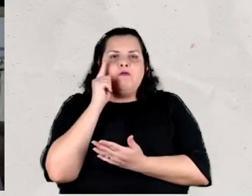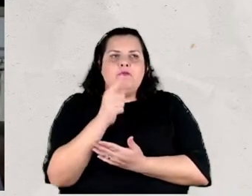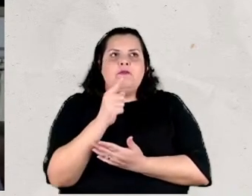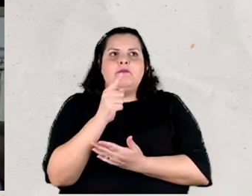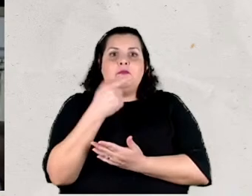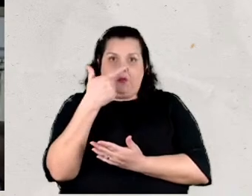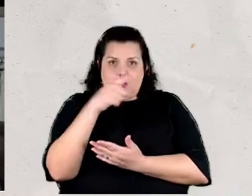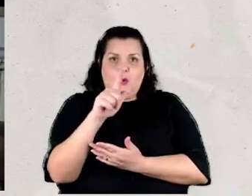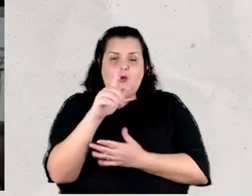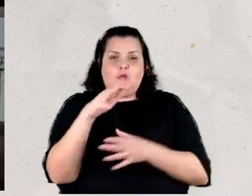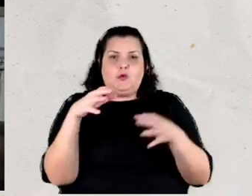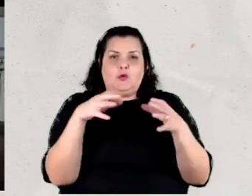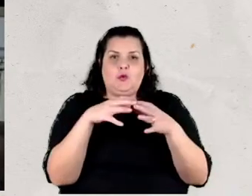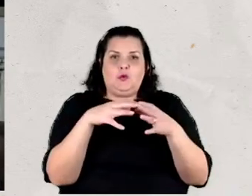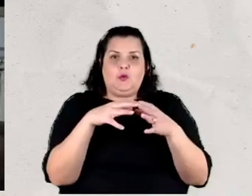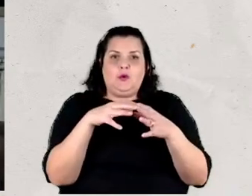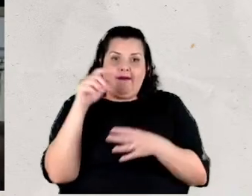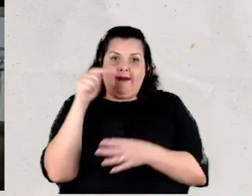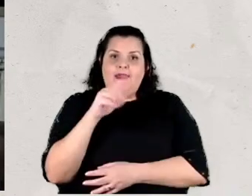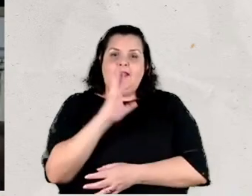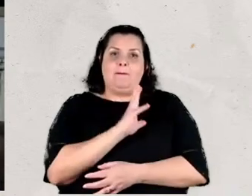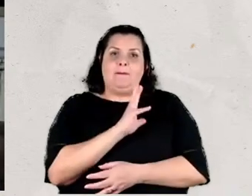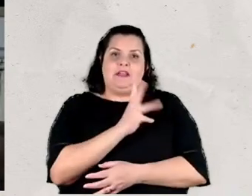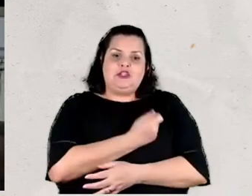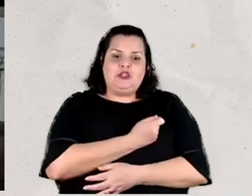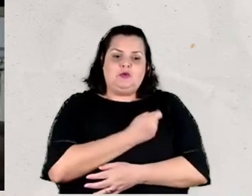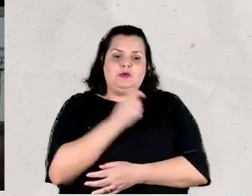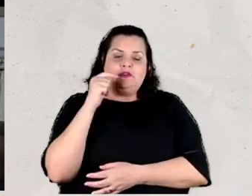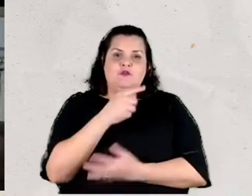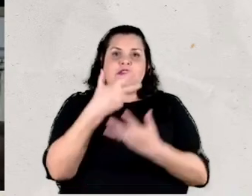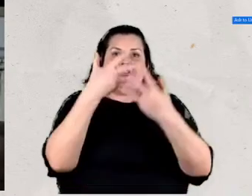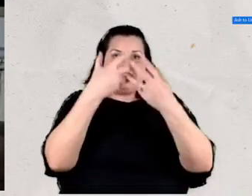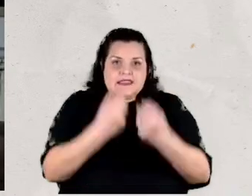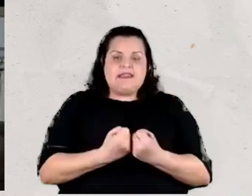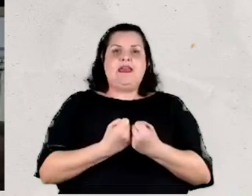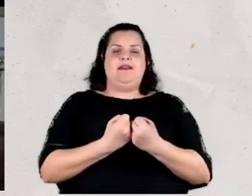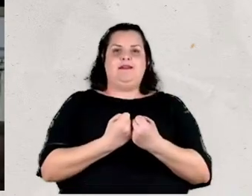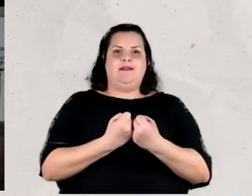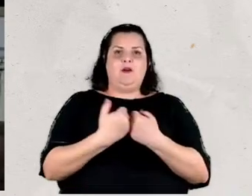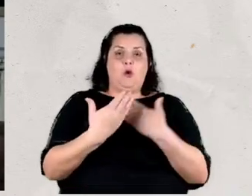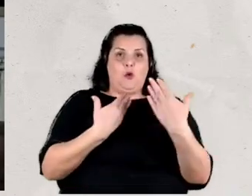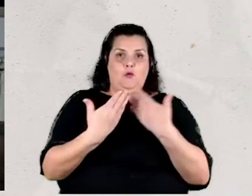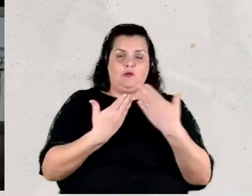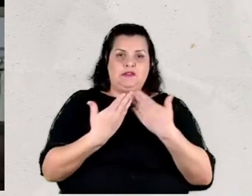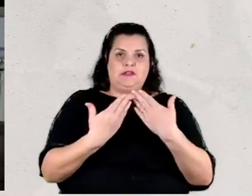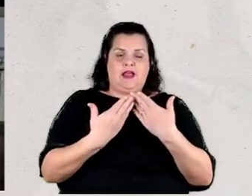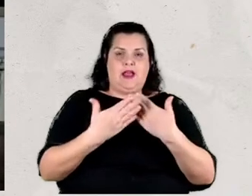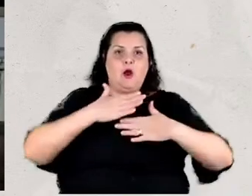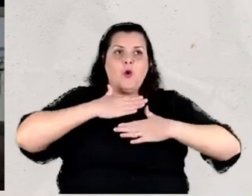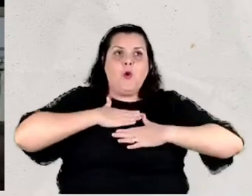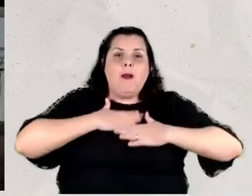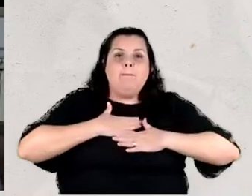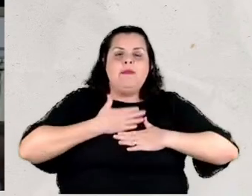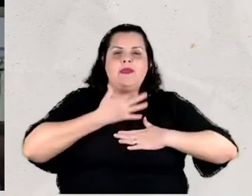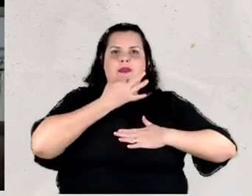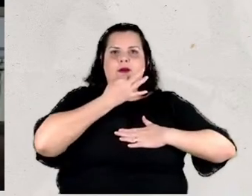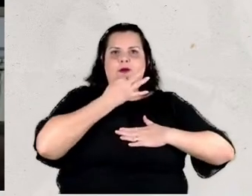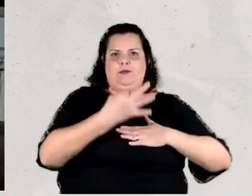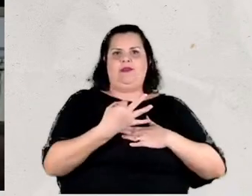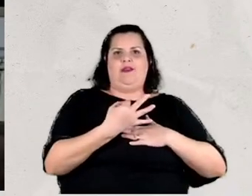the other thing here is that I don't represent anybody. I'm not a government official. I'm a